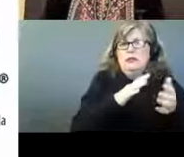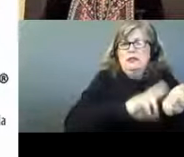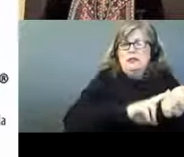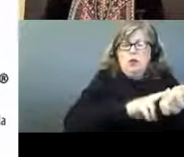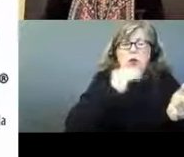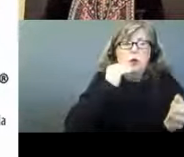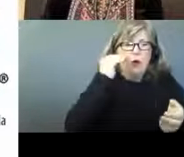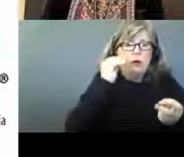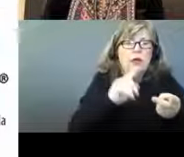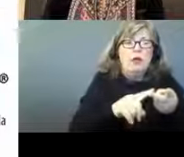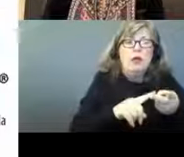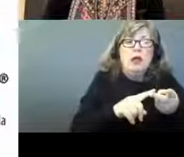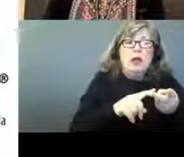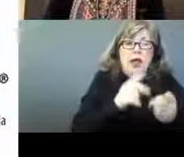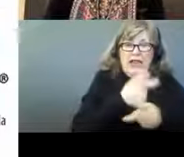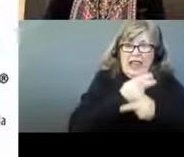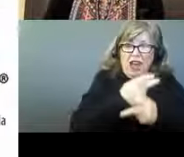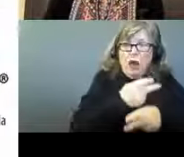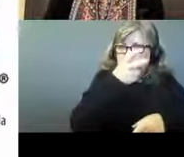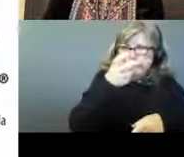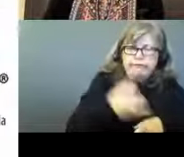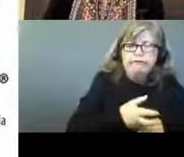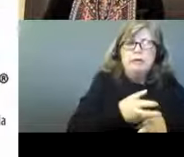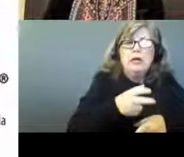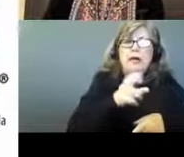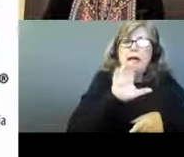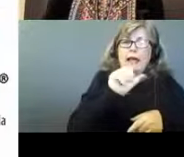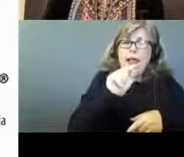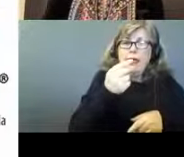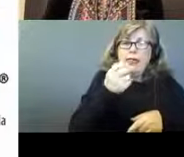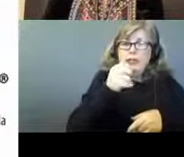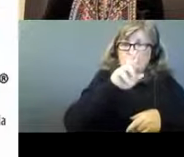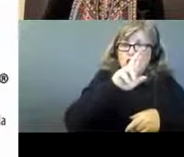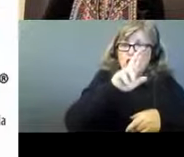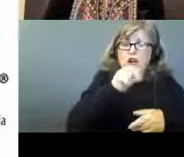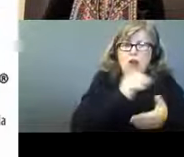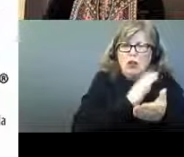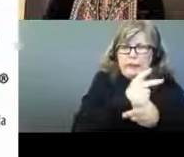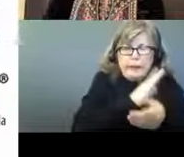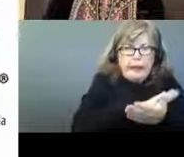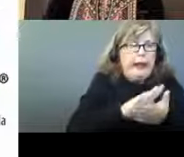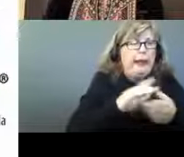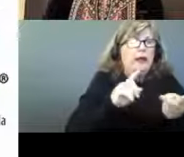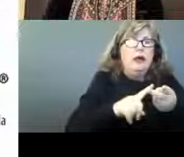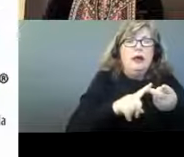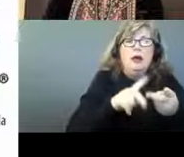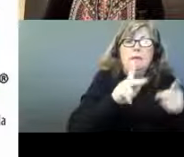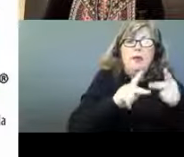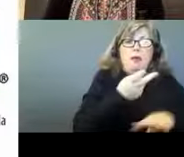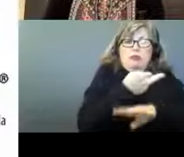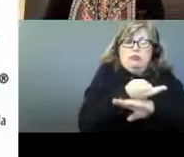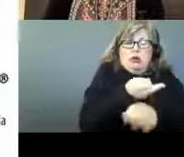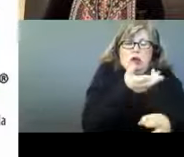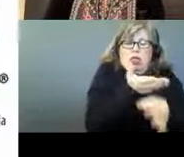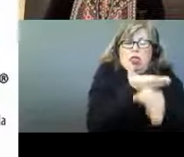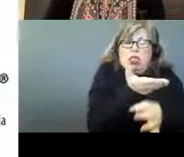catheter hygiene, underfeeding or non-treatment of bed sores, to outright abuse, aggressiveness, demeaning comments,